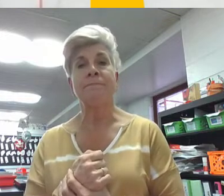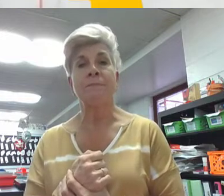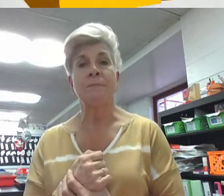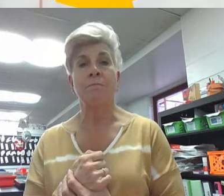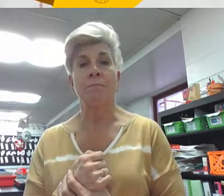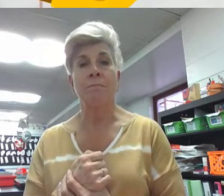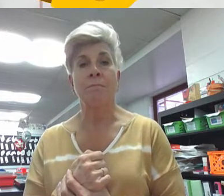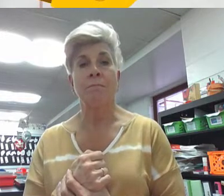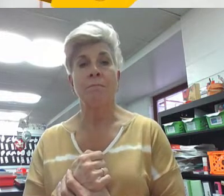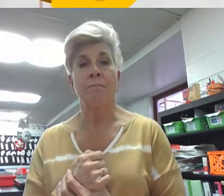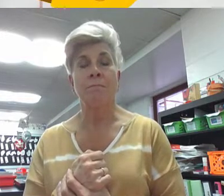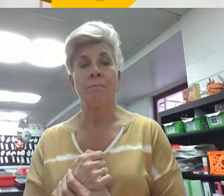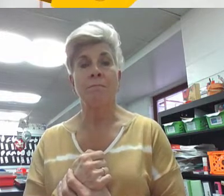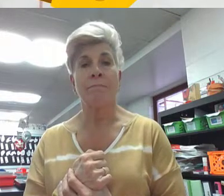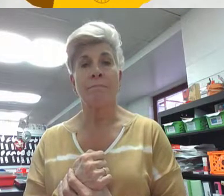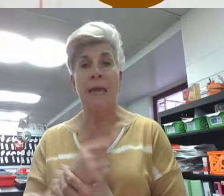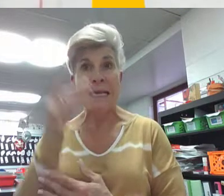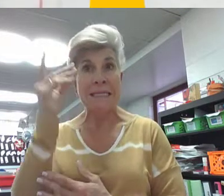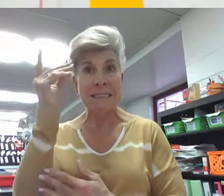left.